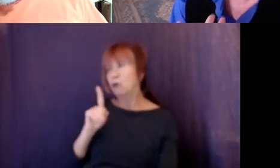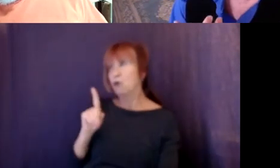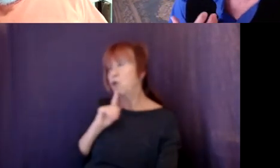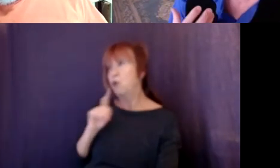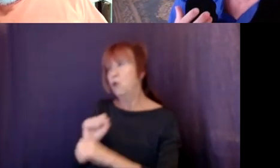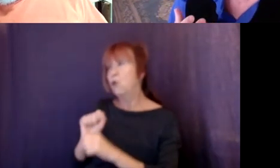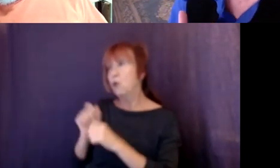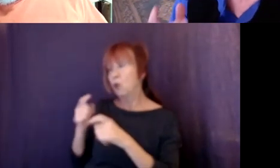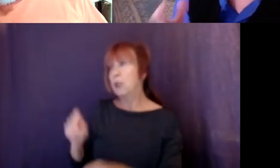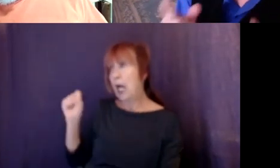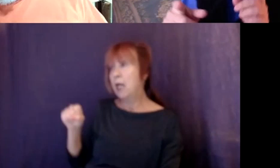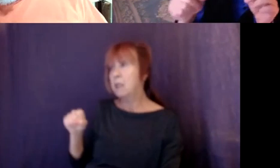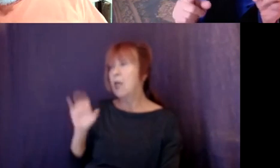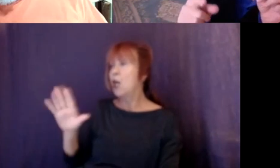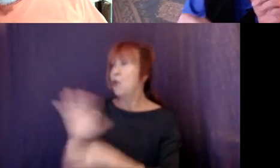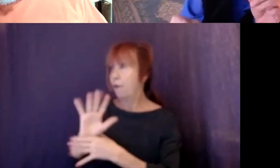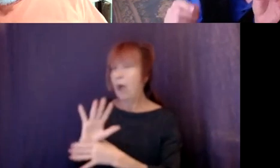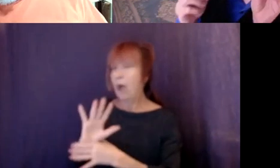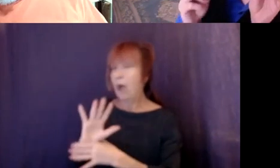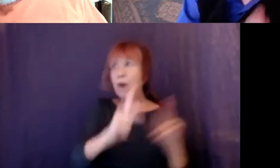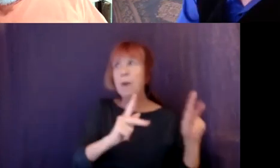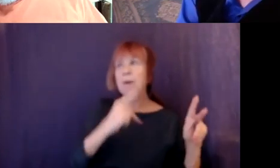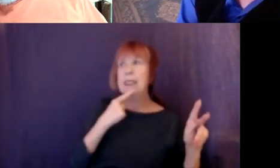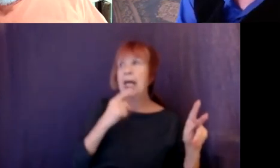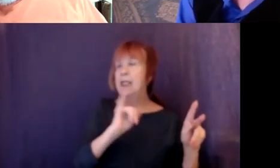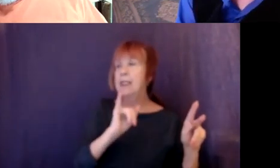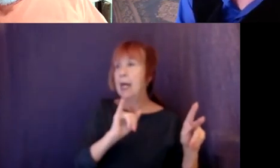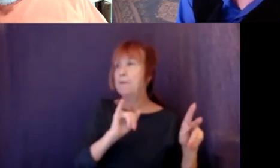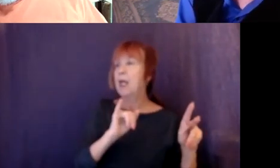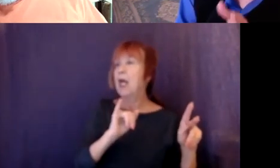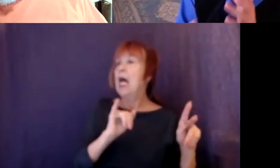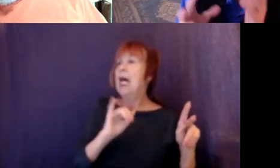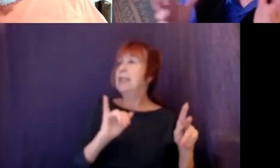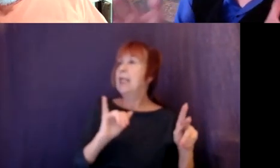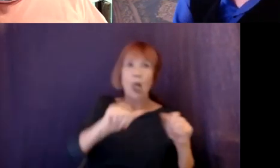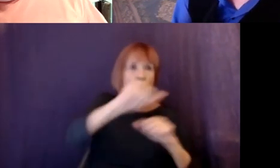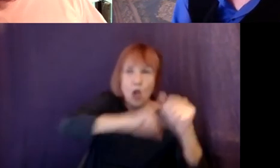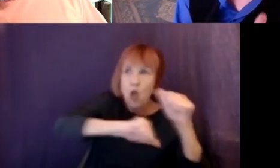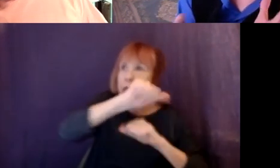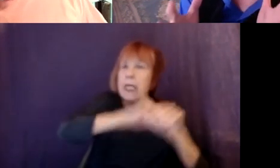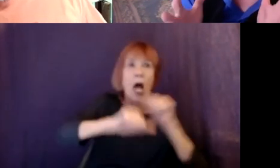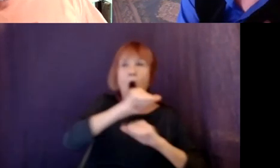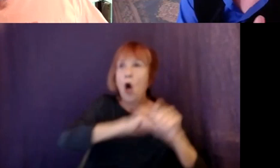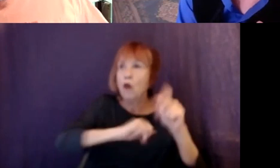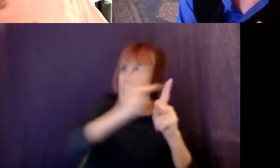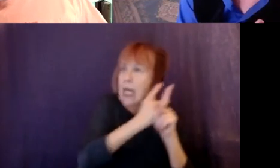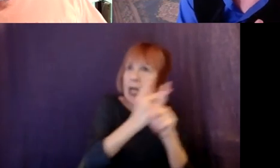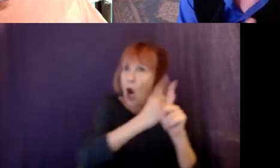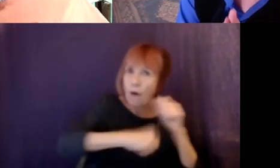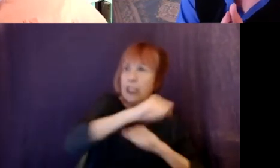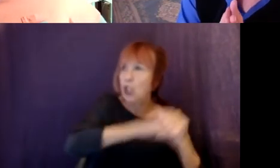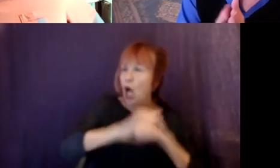the film to me, it's, and other people have mentioned this too, about looking out for each other, coming together to make it a better